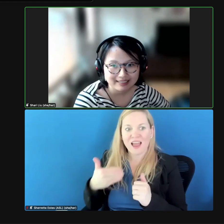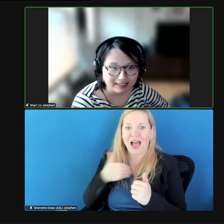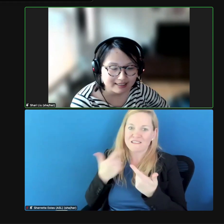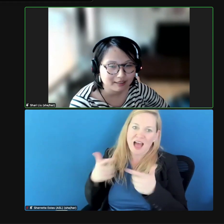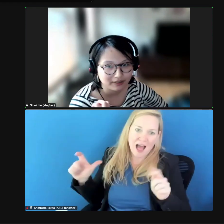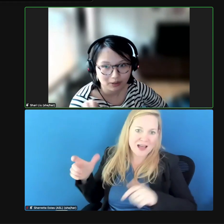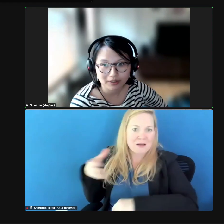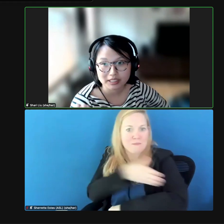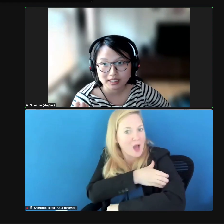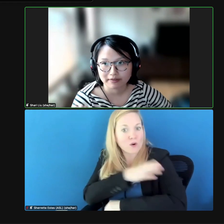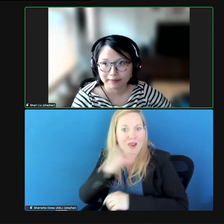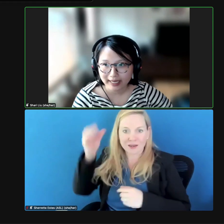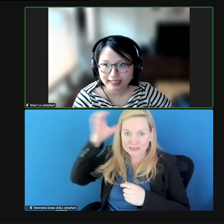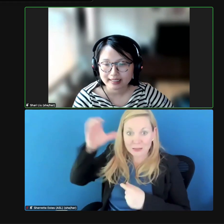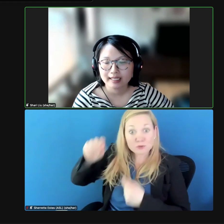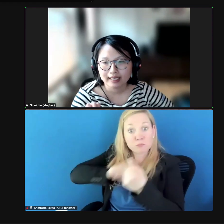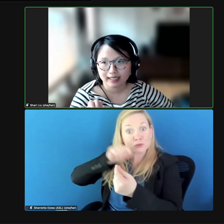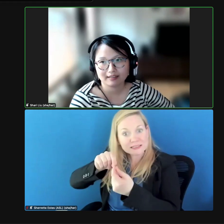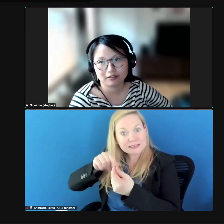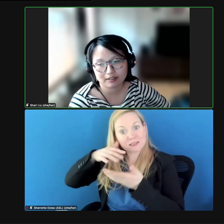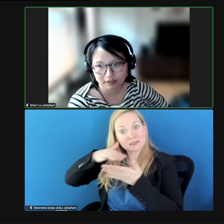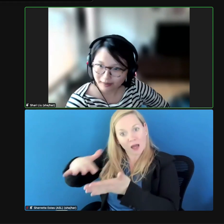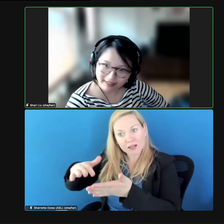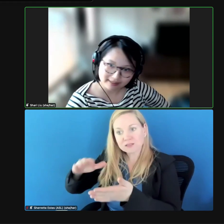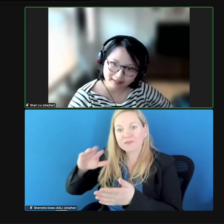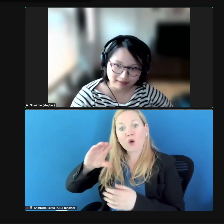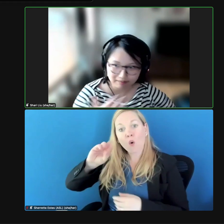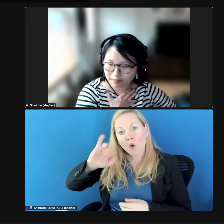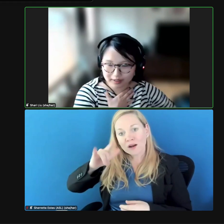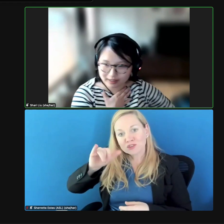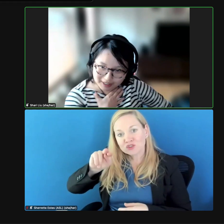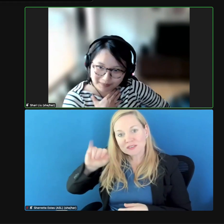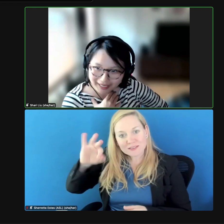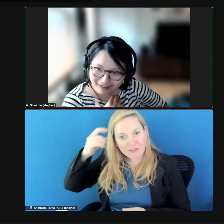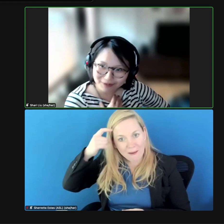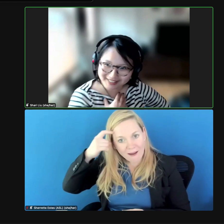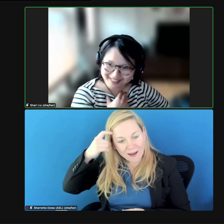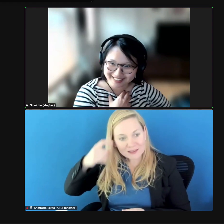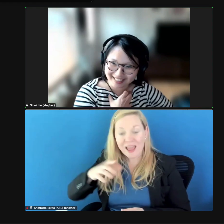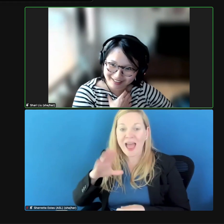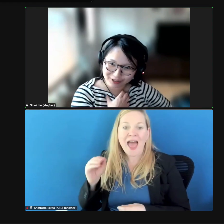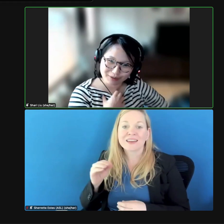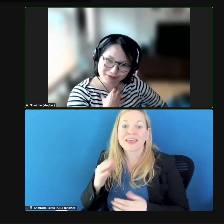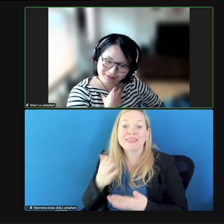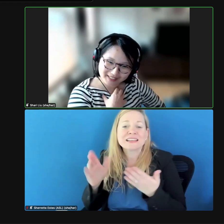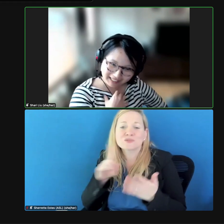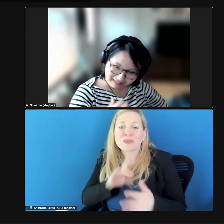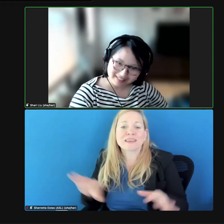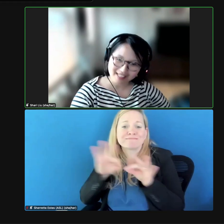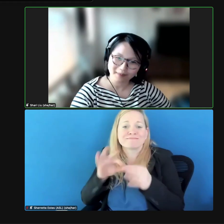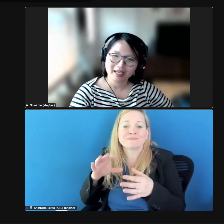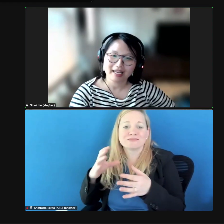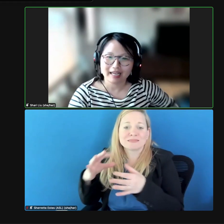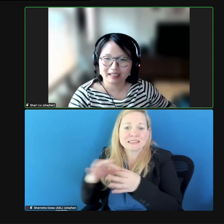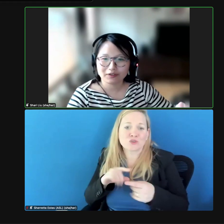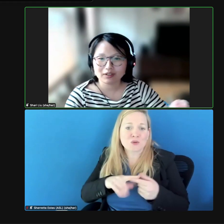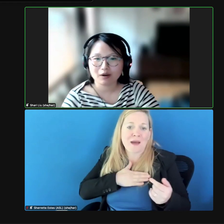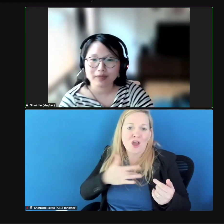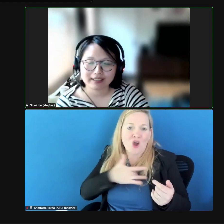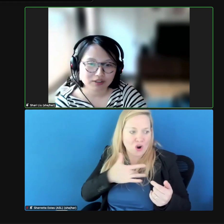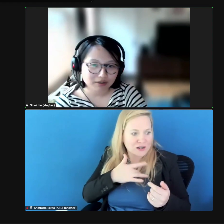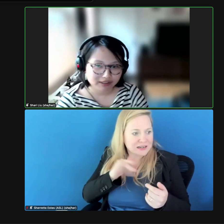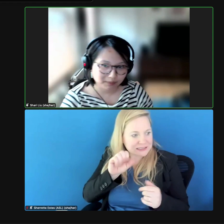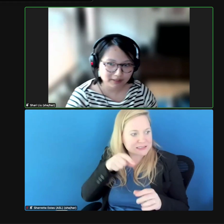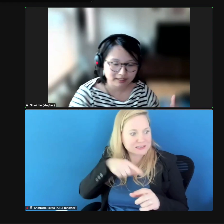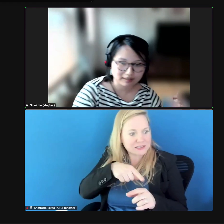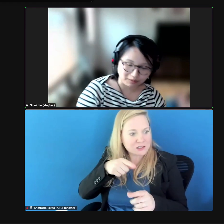precise studies about the organs of the mind in the domains that are dearest to my heart, which is intuitive psychology. And if you know